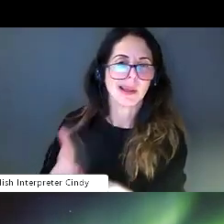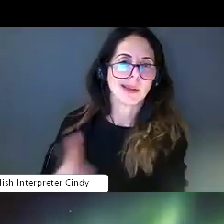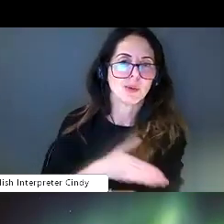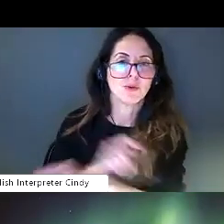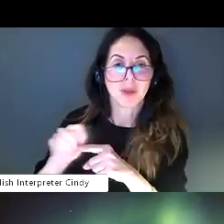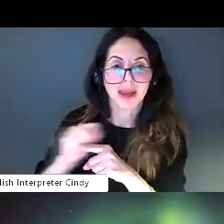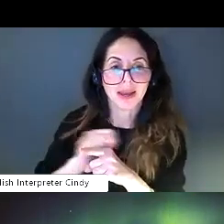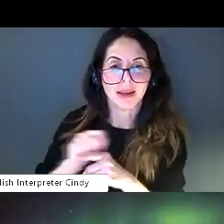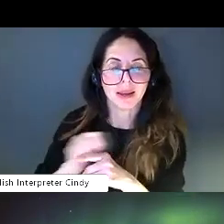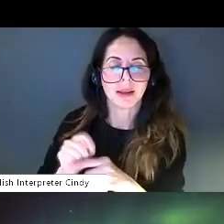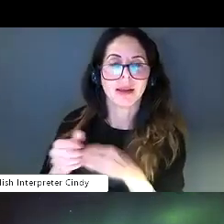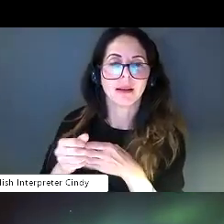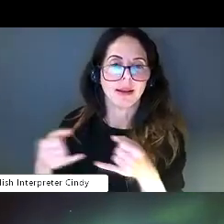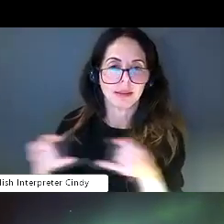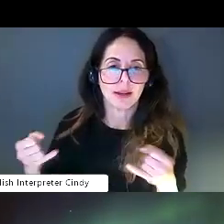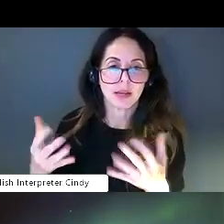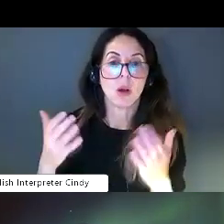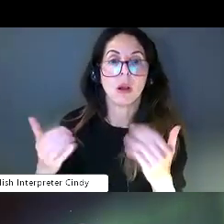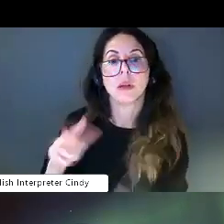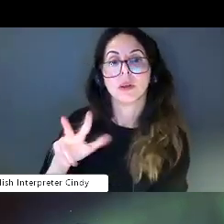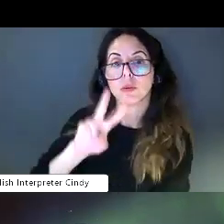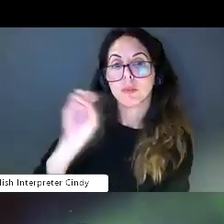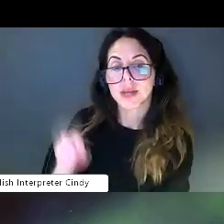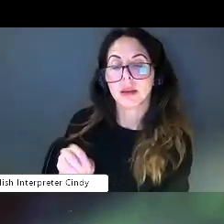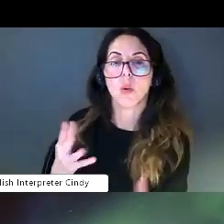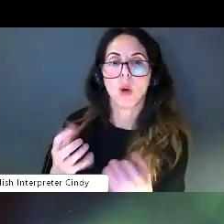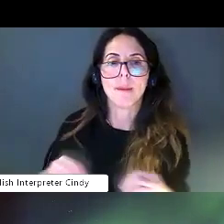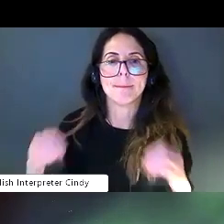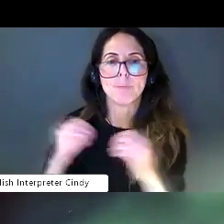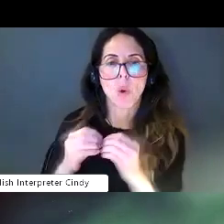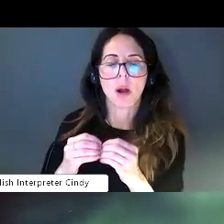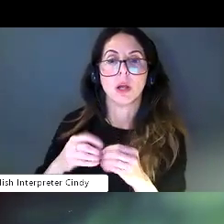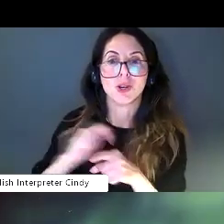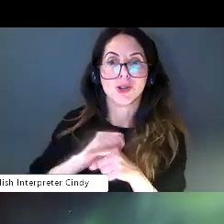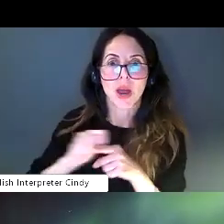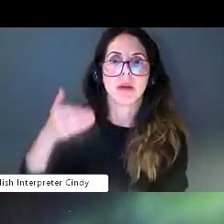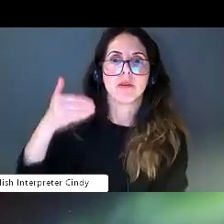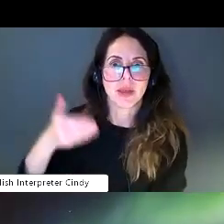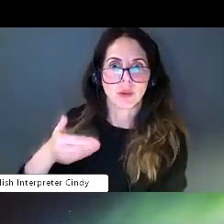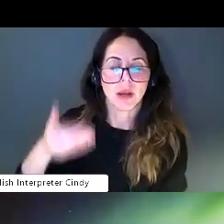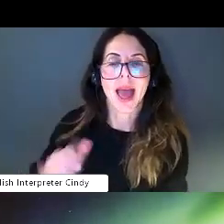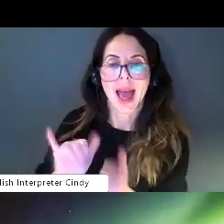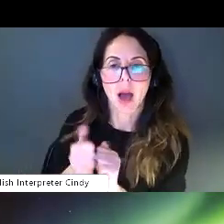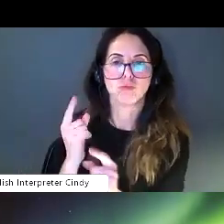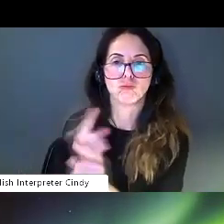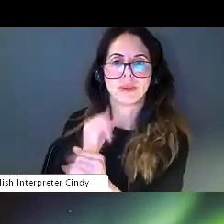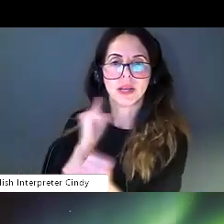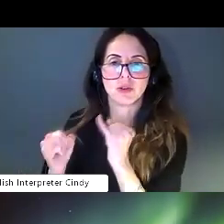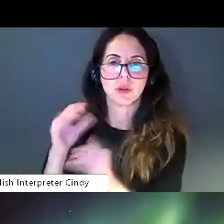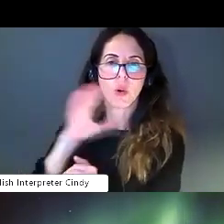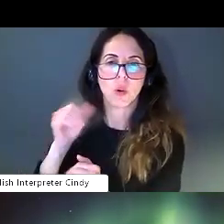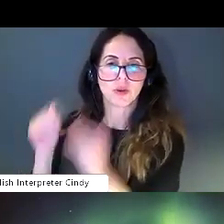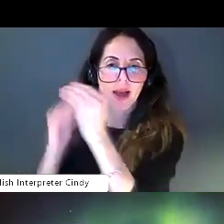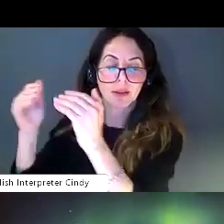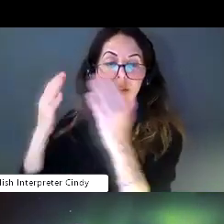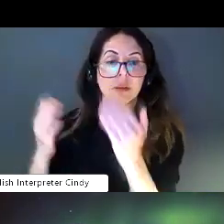improved interviewing guidelines. 32% indicated they wanted more frequent trainings on interviewing older adults. And then